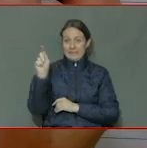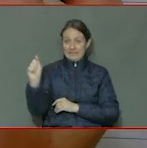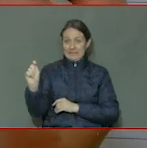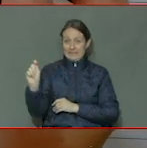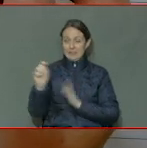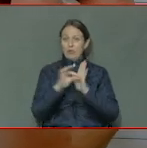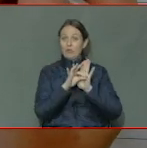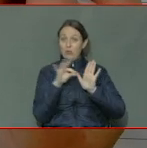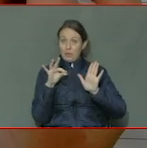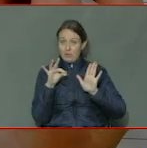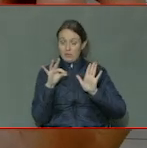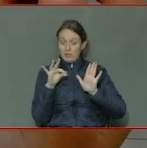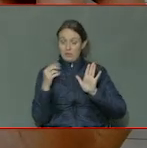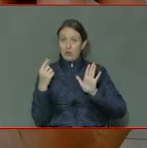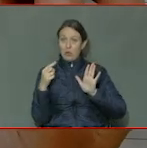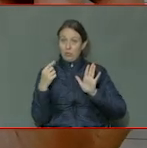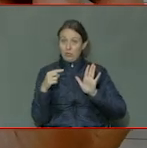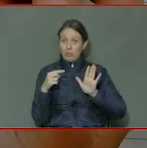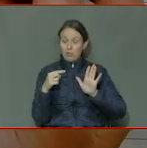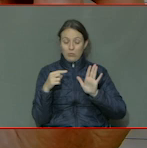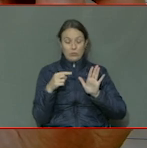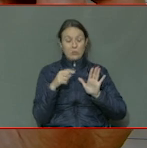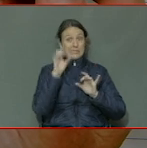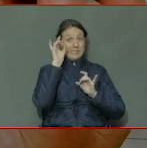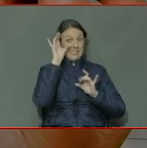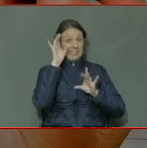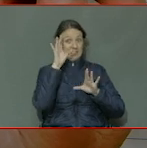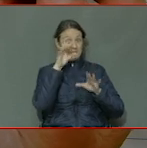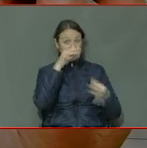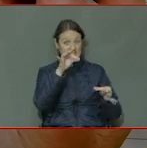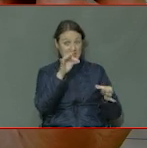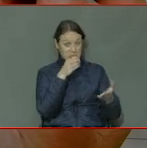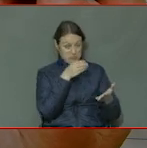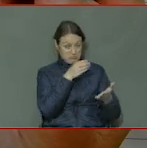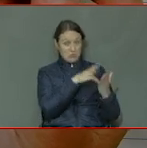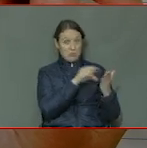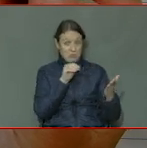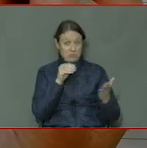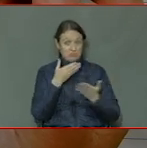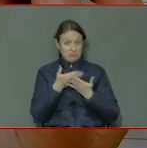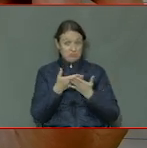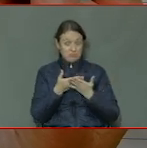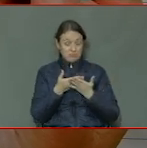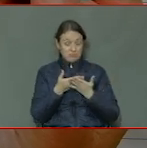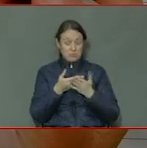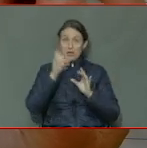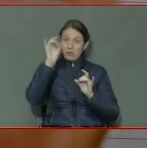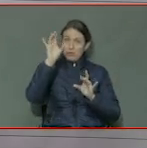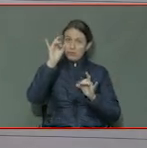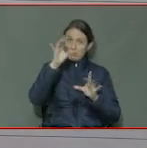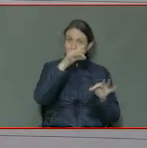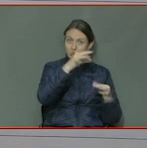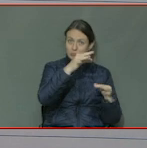So that's my formula for my information sheet. The other thing, boys and girls, if you look at your information